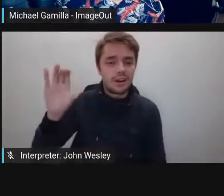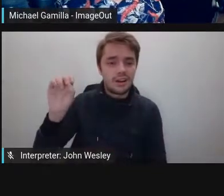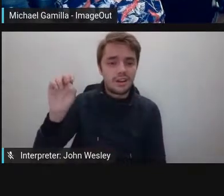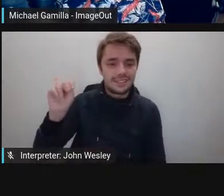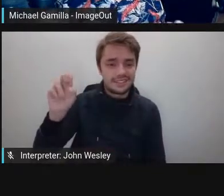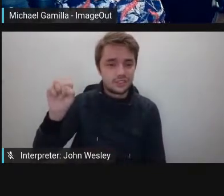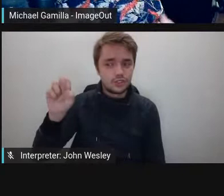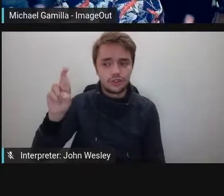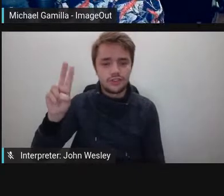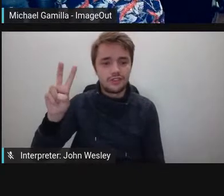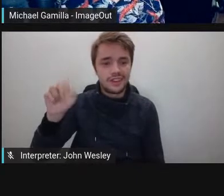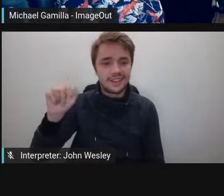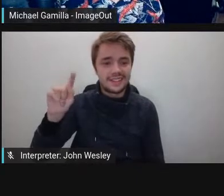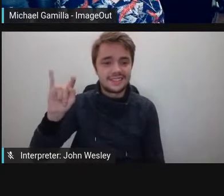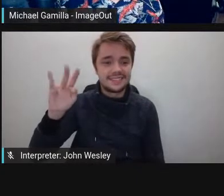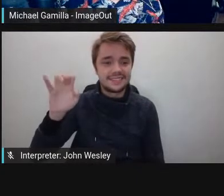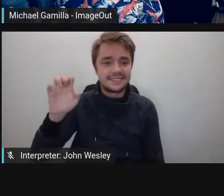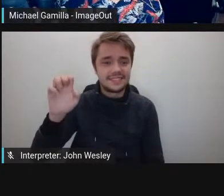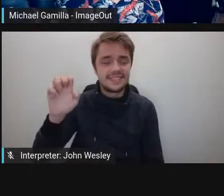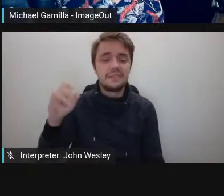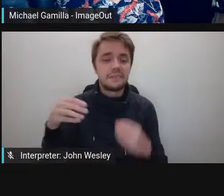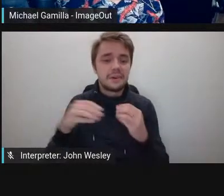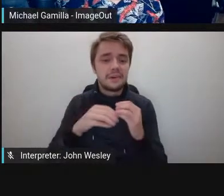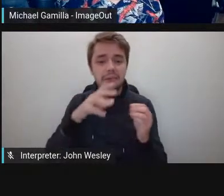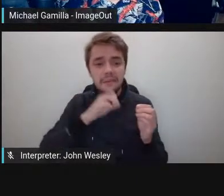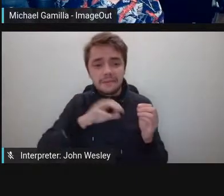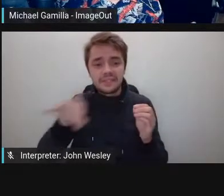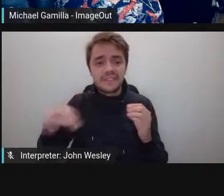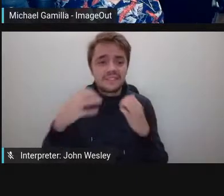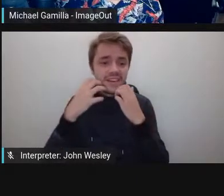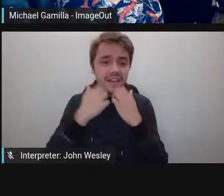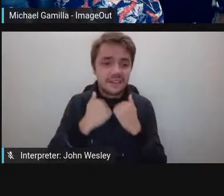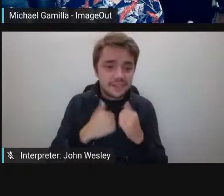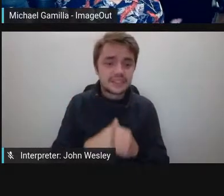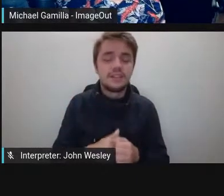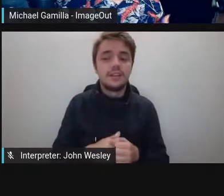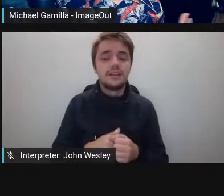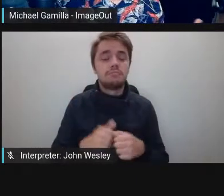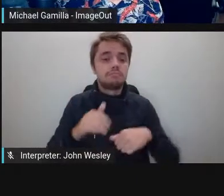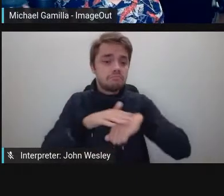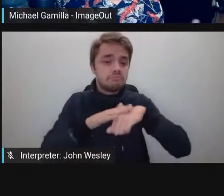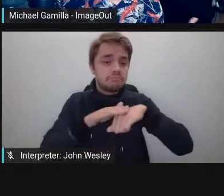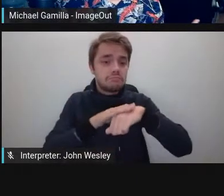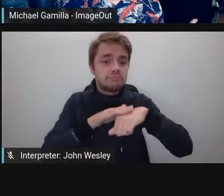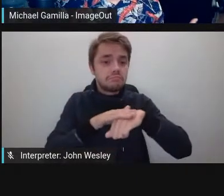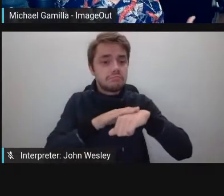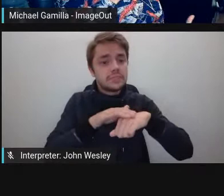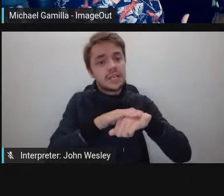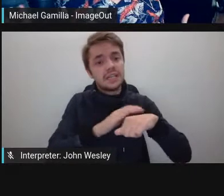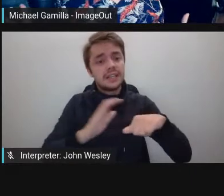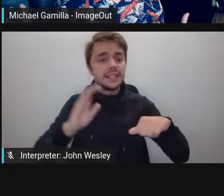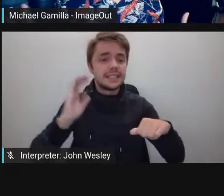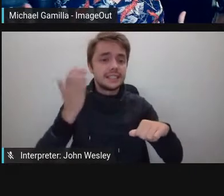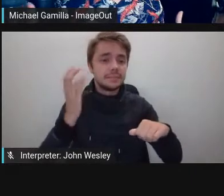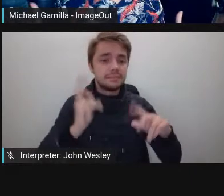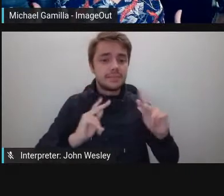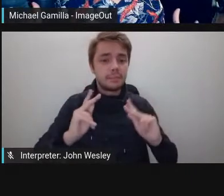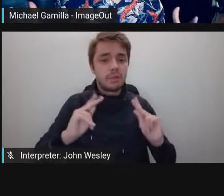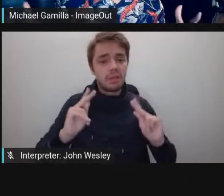values. And on the surface, it would look like that people are accepting of